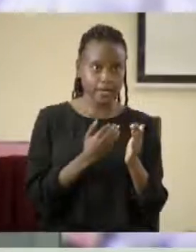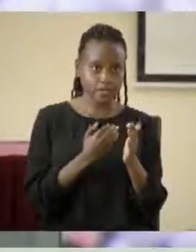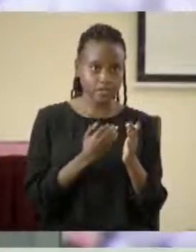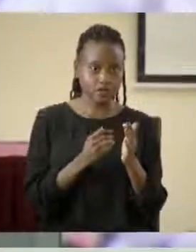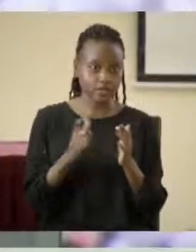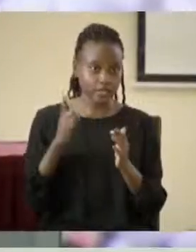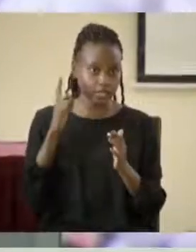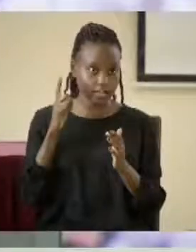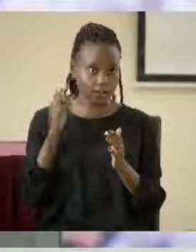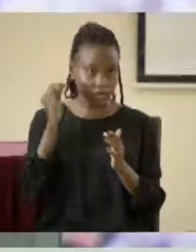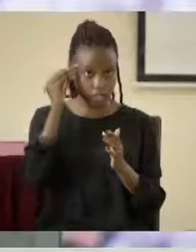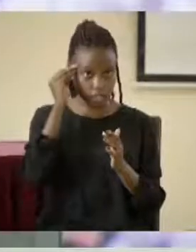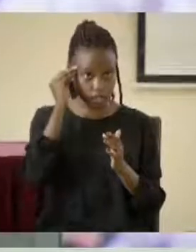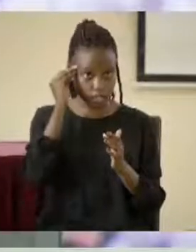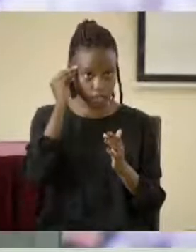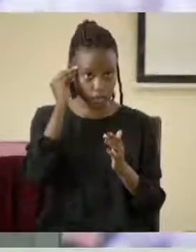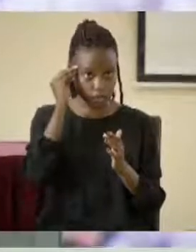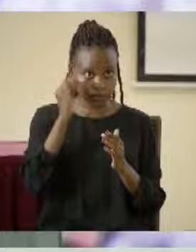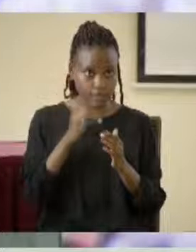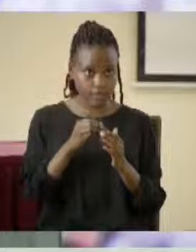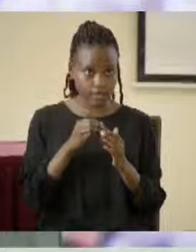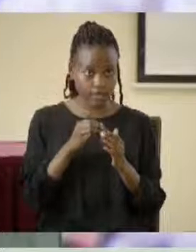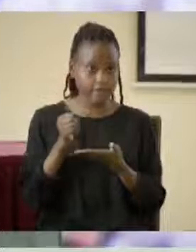legal education, they